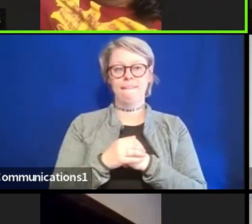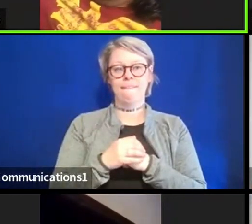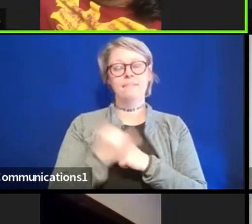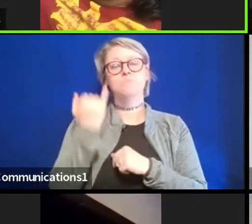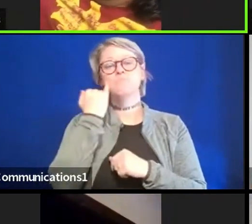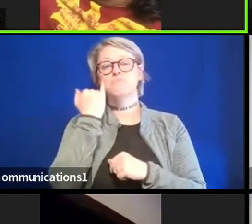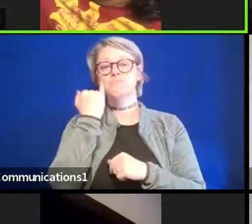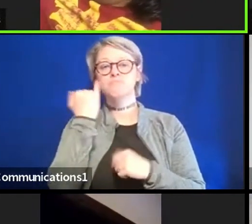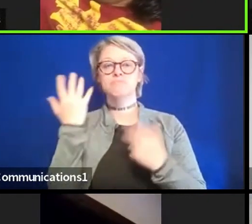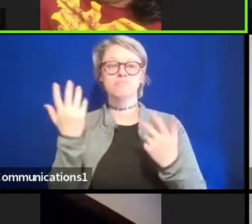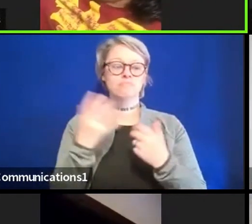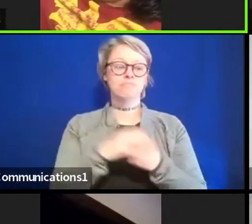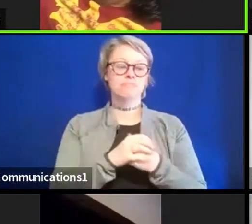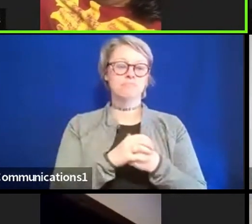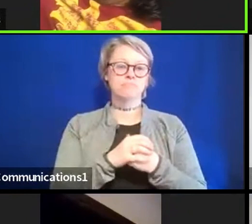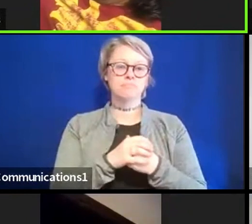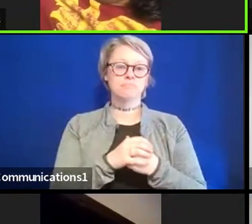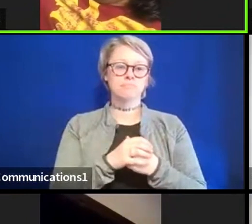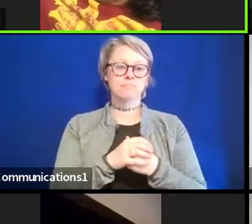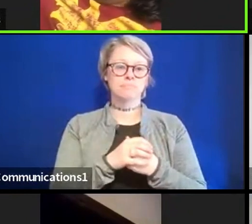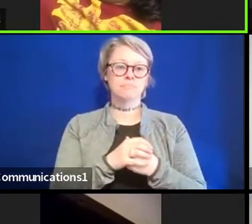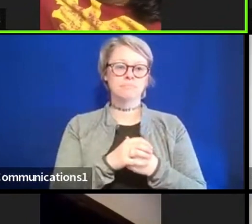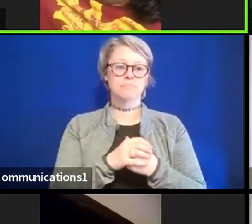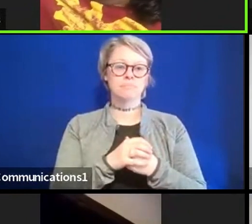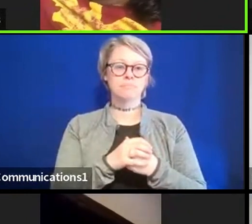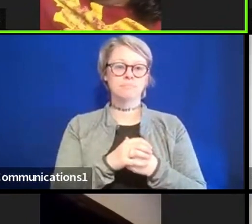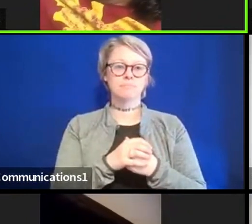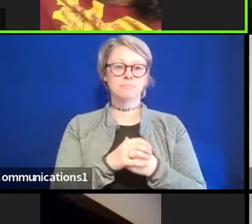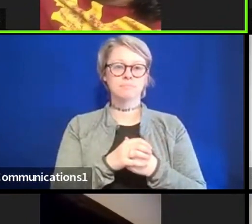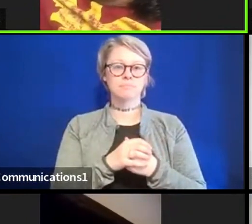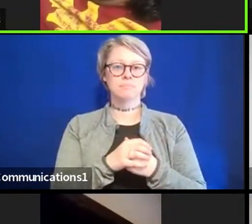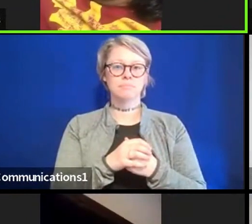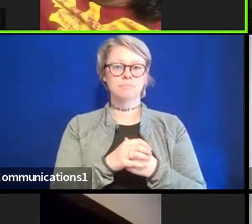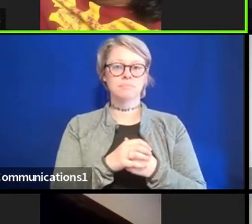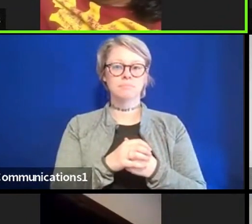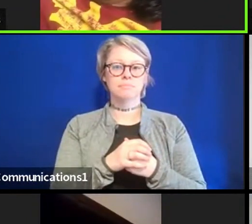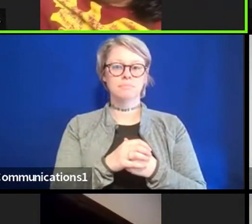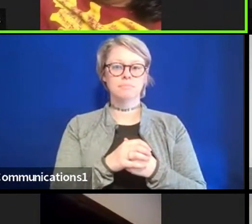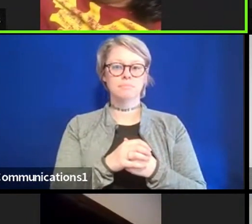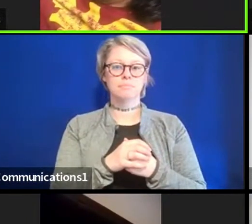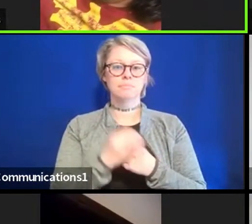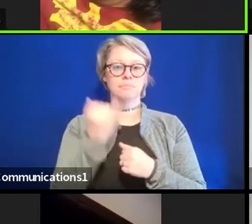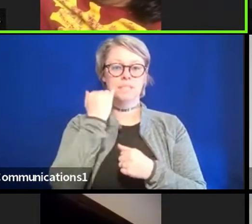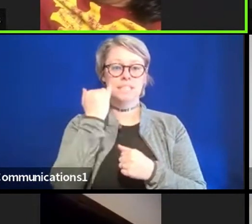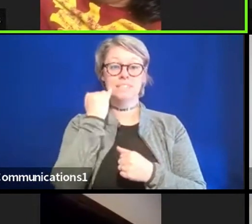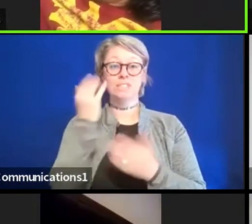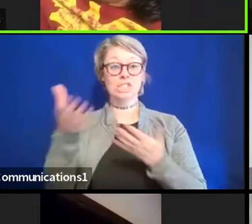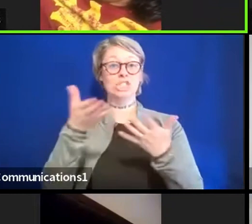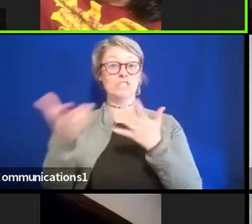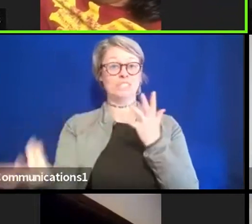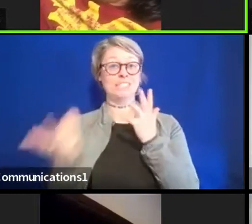going to like even when I feel like I'm not getting the service that I